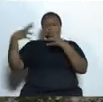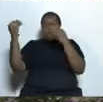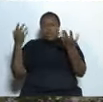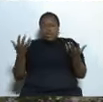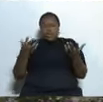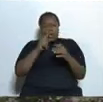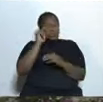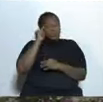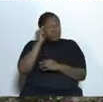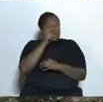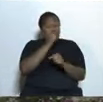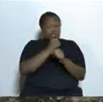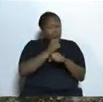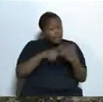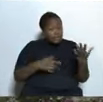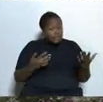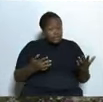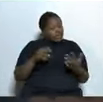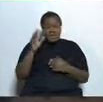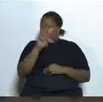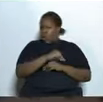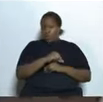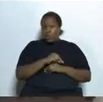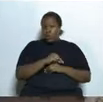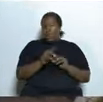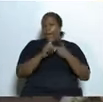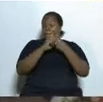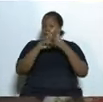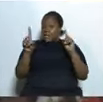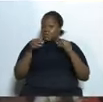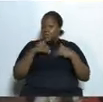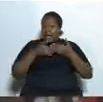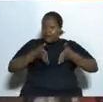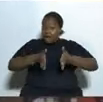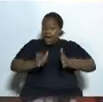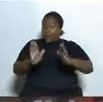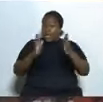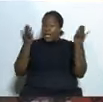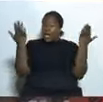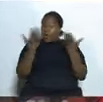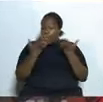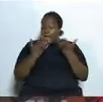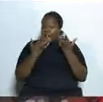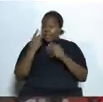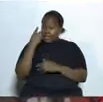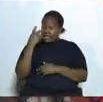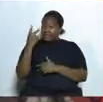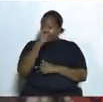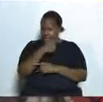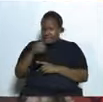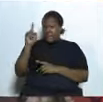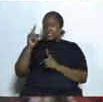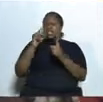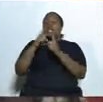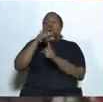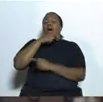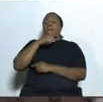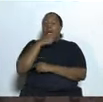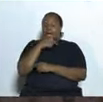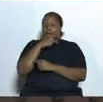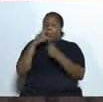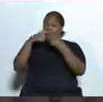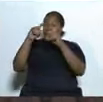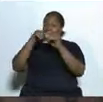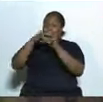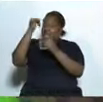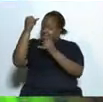that was what they thought? Not at all. There is a way that seems right to a man, but in